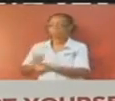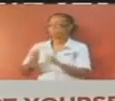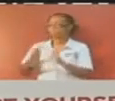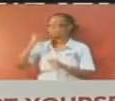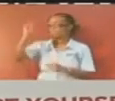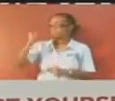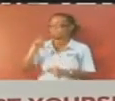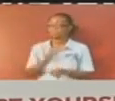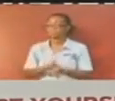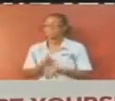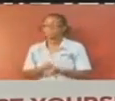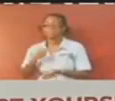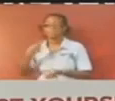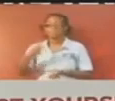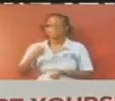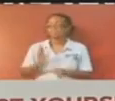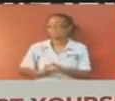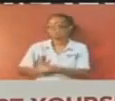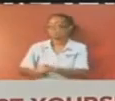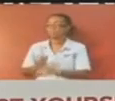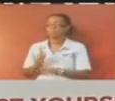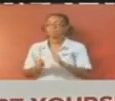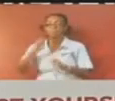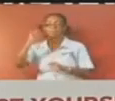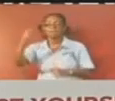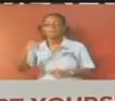But there's a narrative